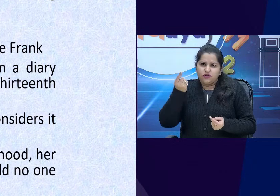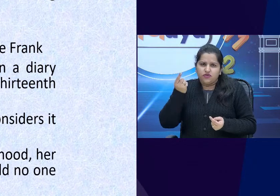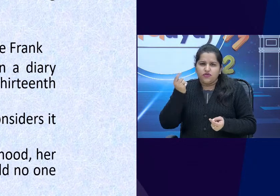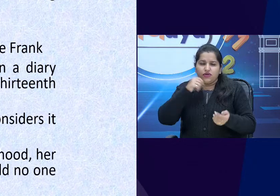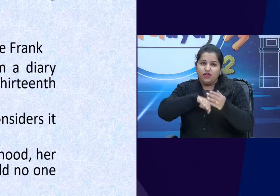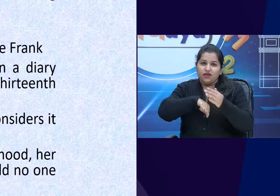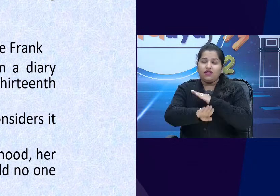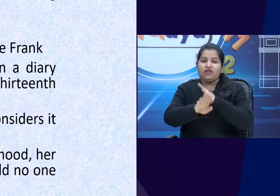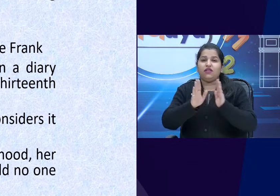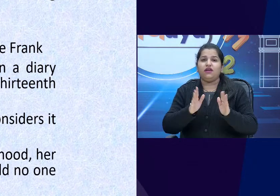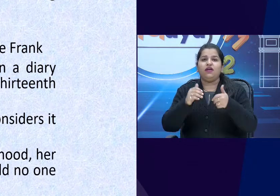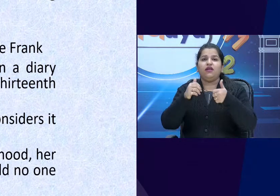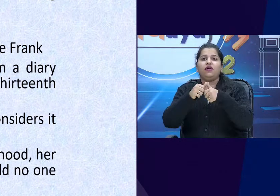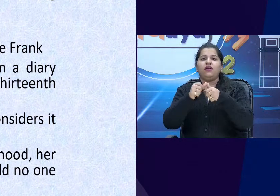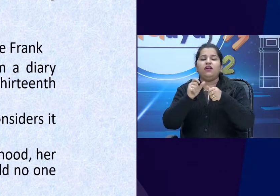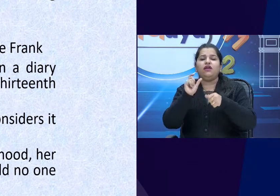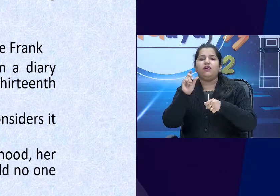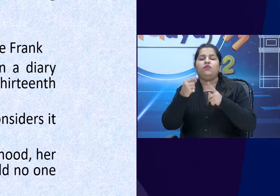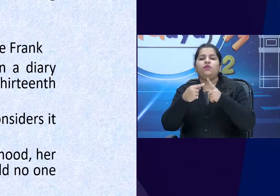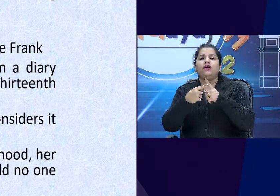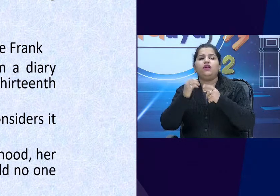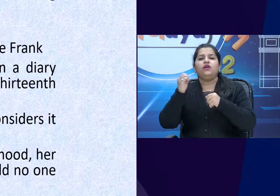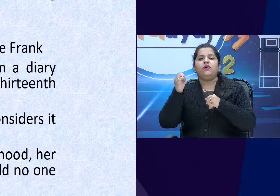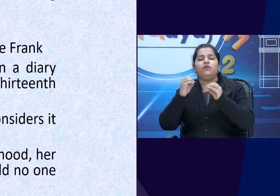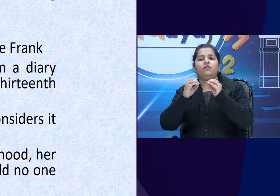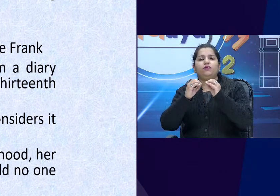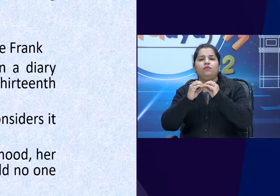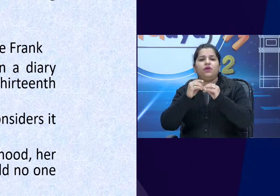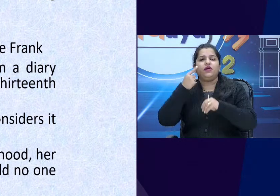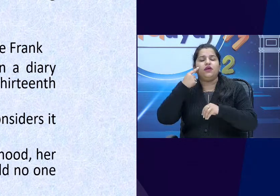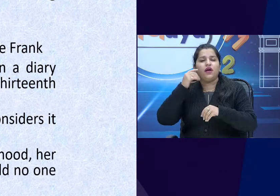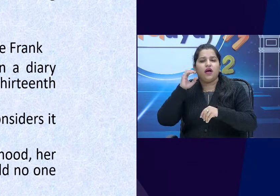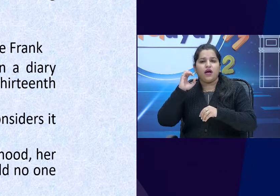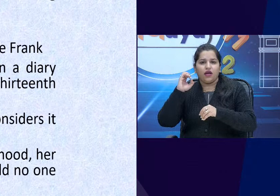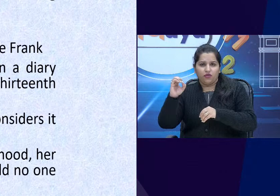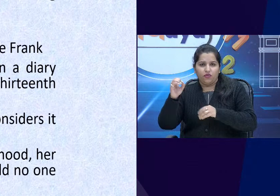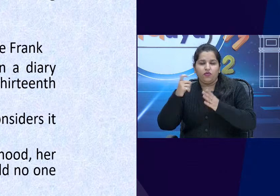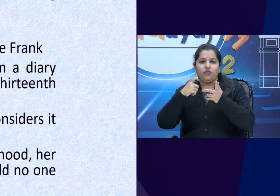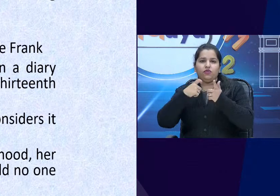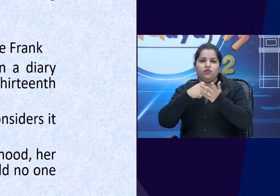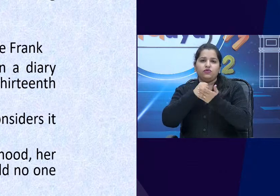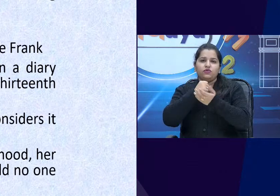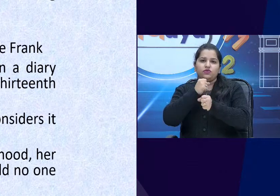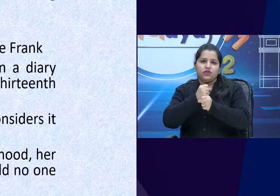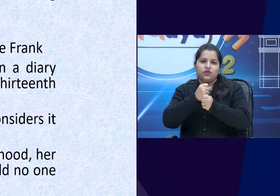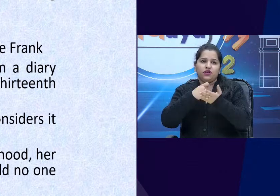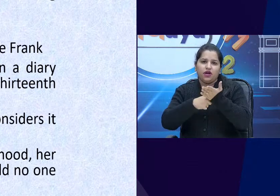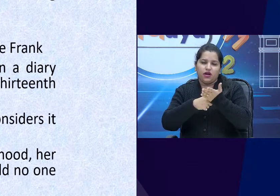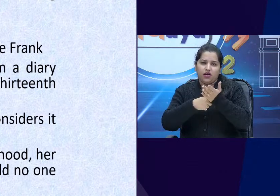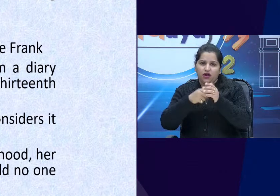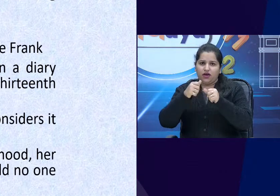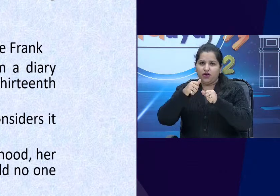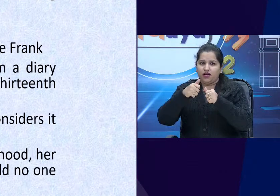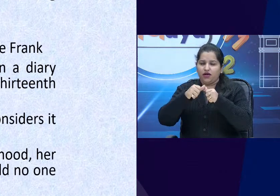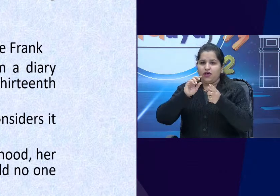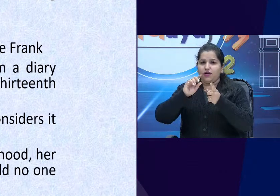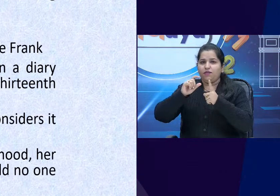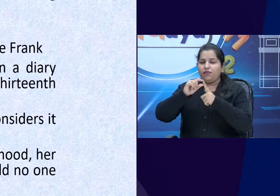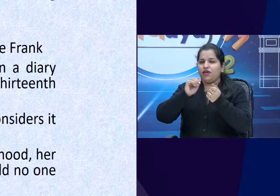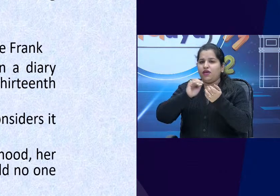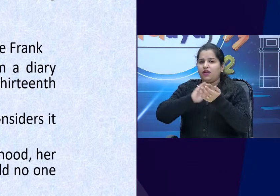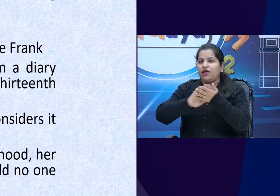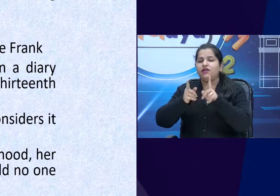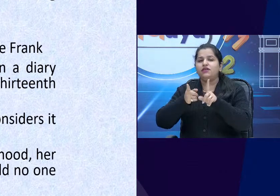was given. We will come to it once again. Given to her as a gift by her father on